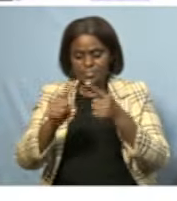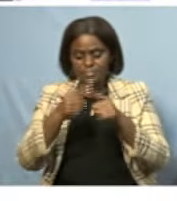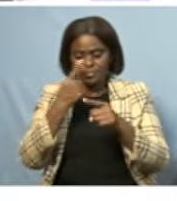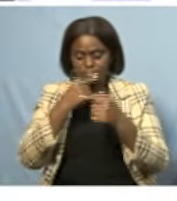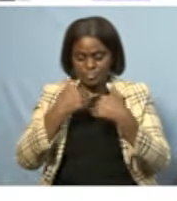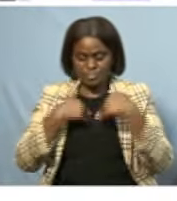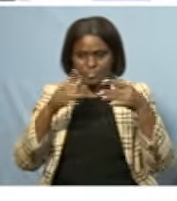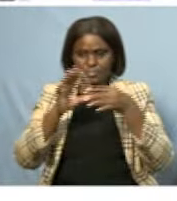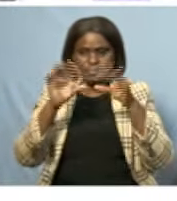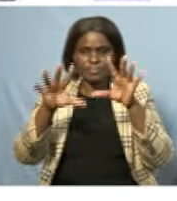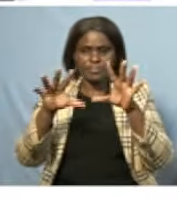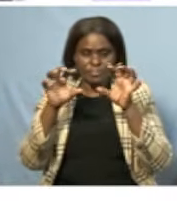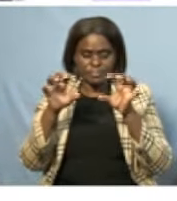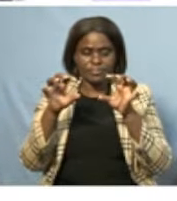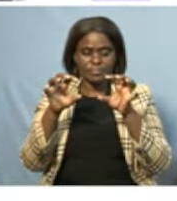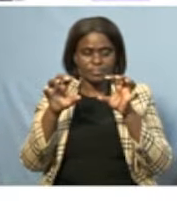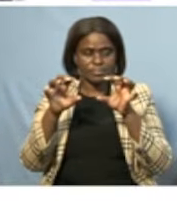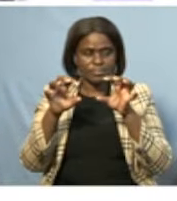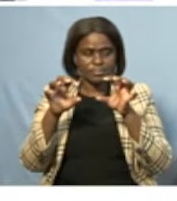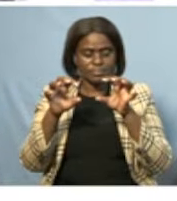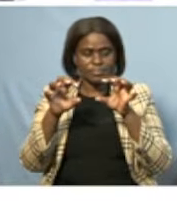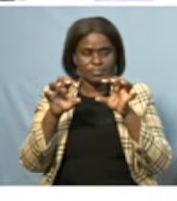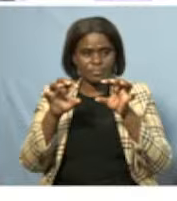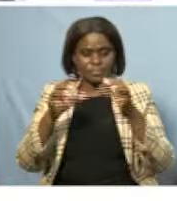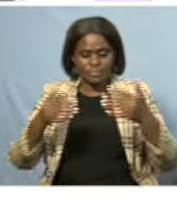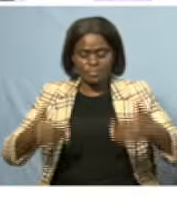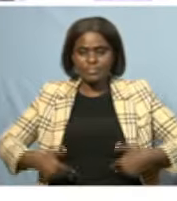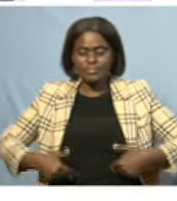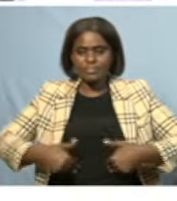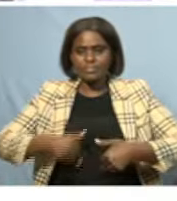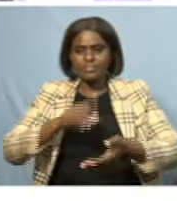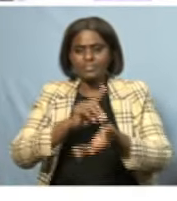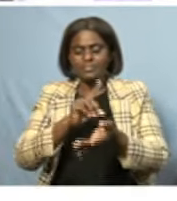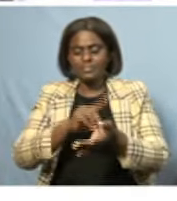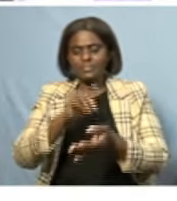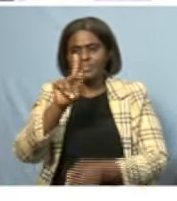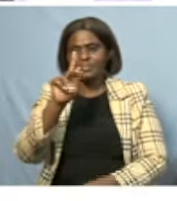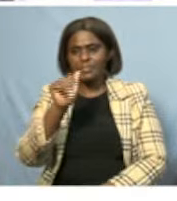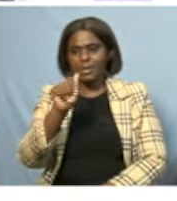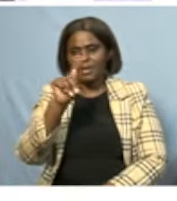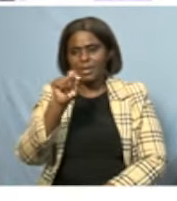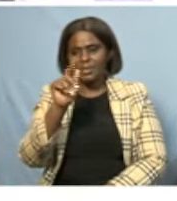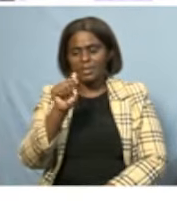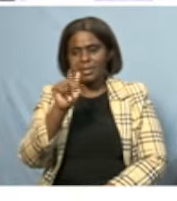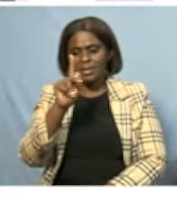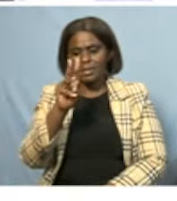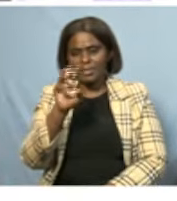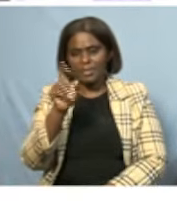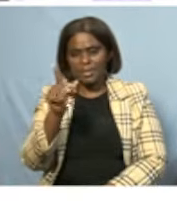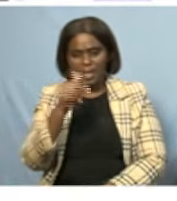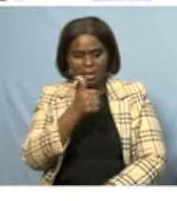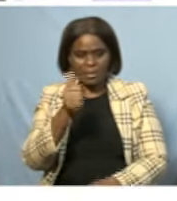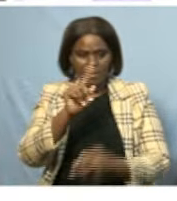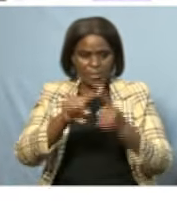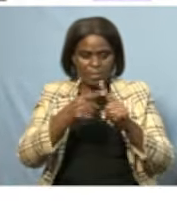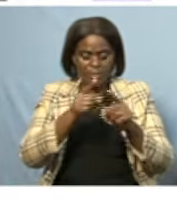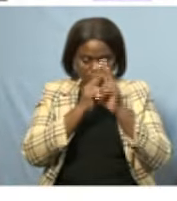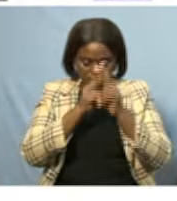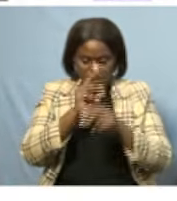joined Cabinet, young Dr. Kateka here, and the other colleague, Honorable